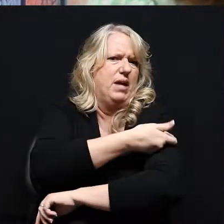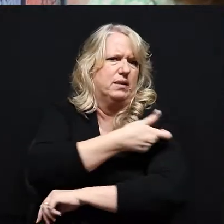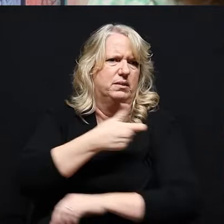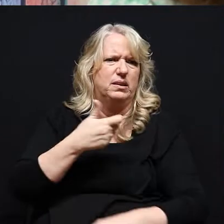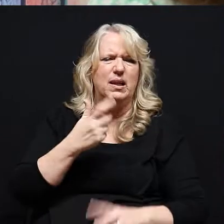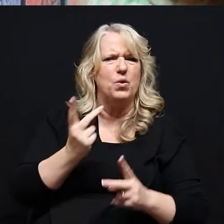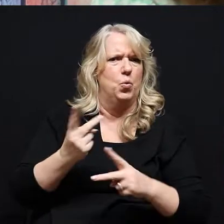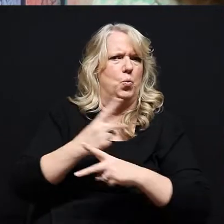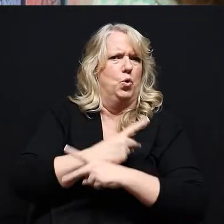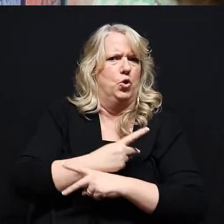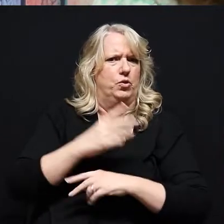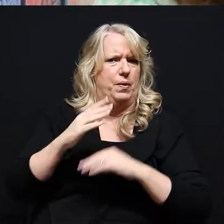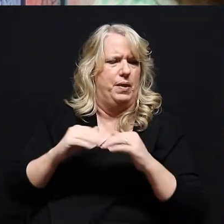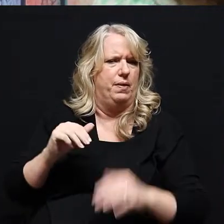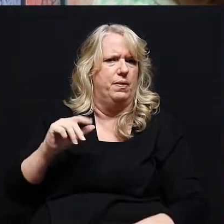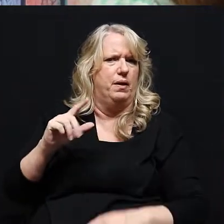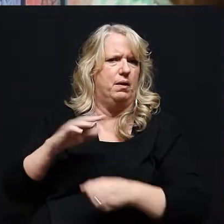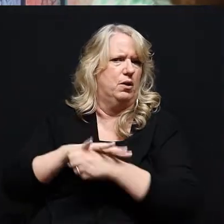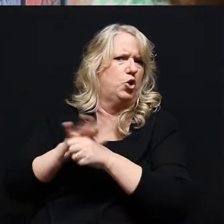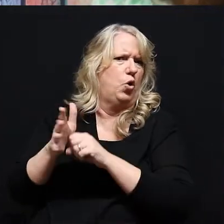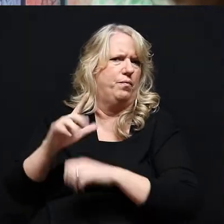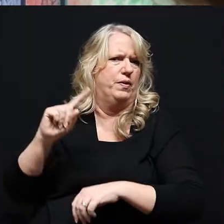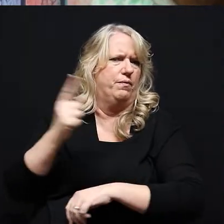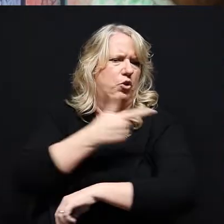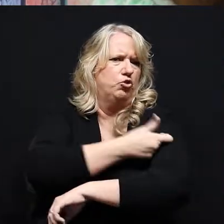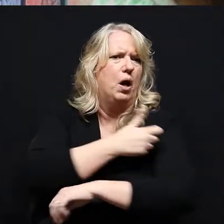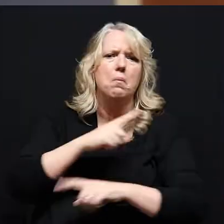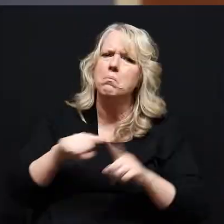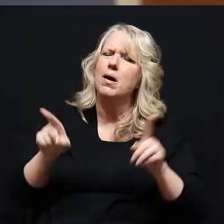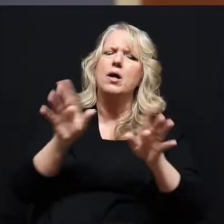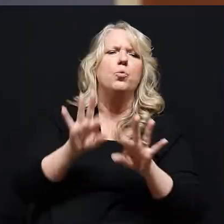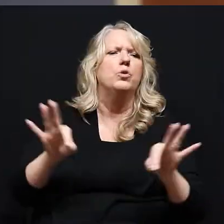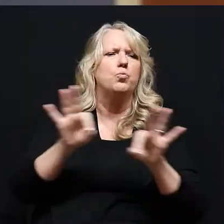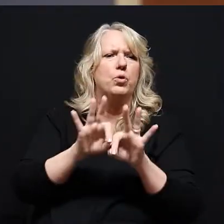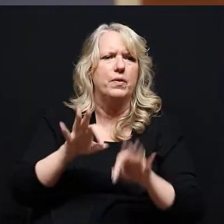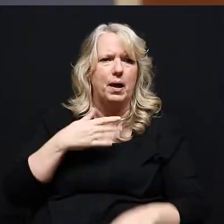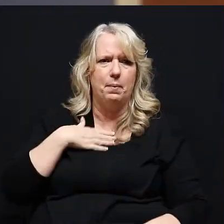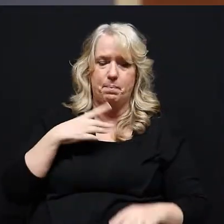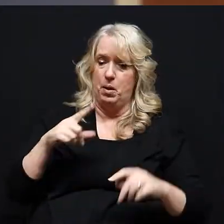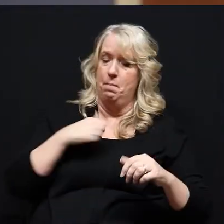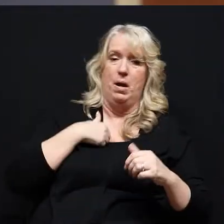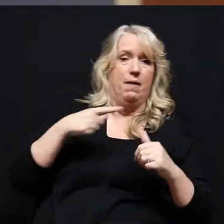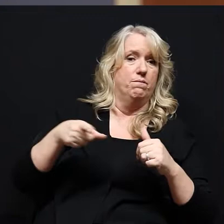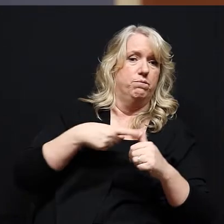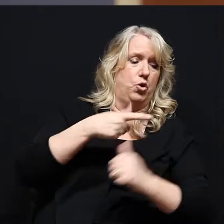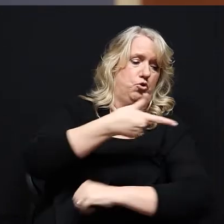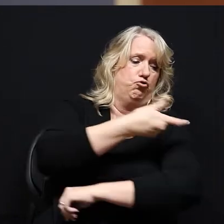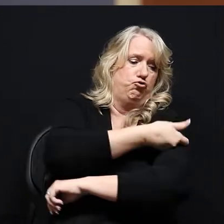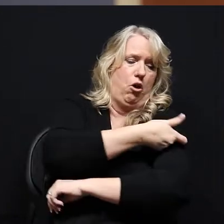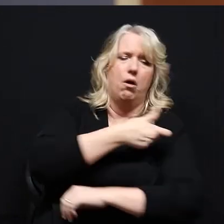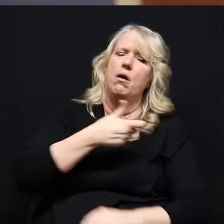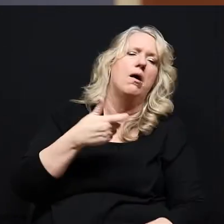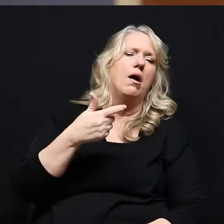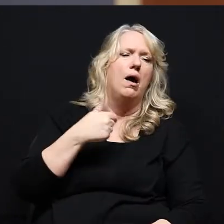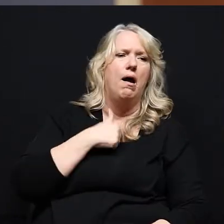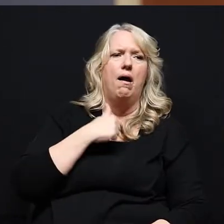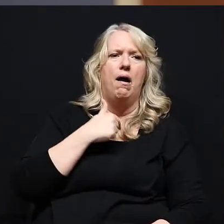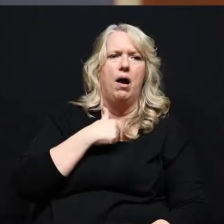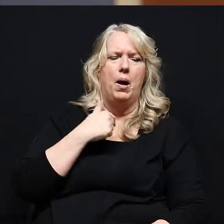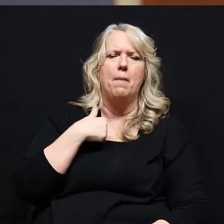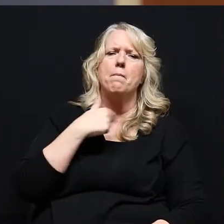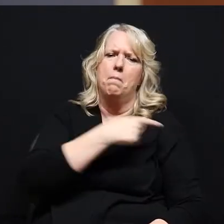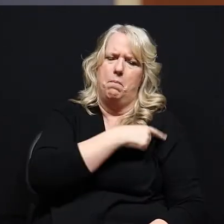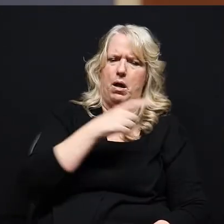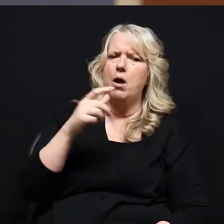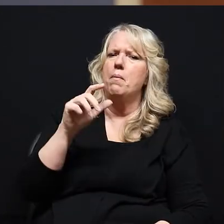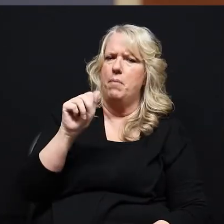was worse than the COVID shot, but it was so worth it. With my first dose, I had, my arm